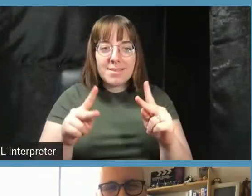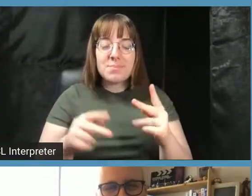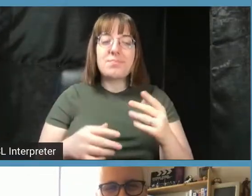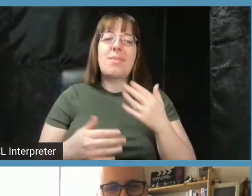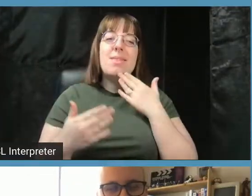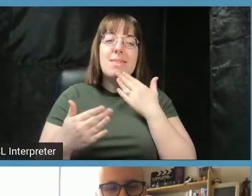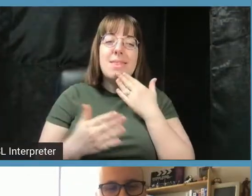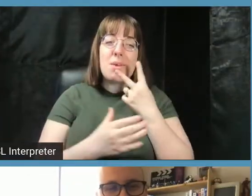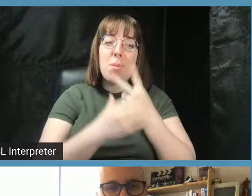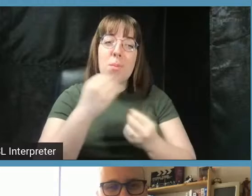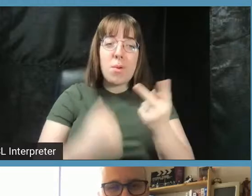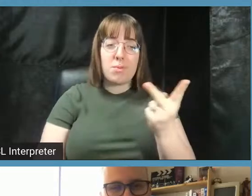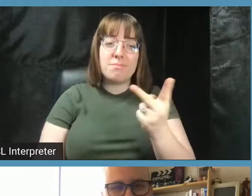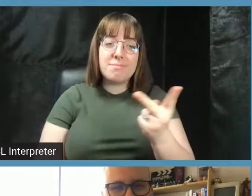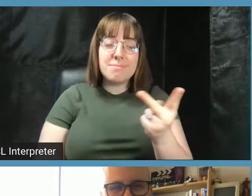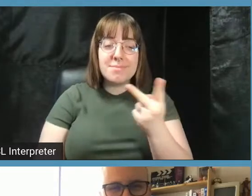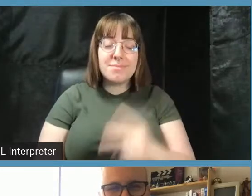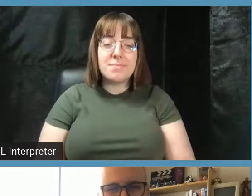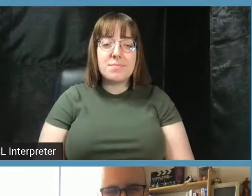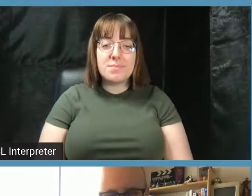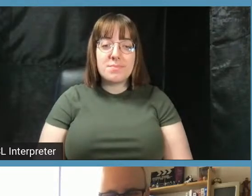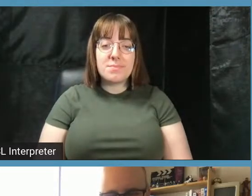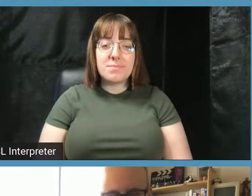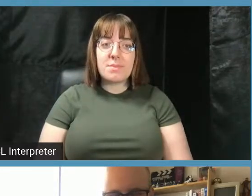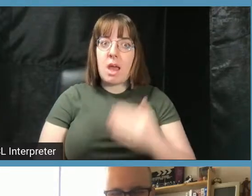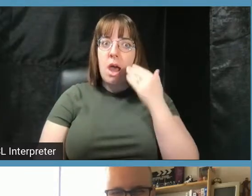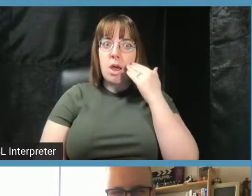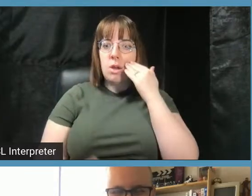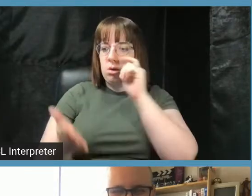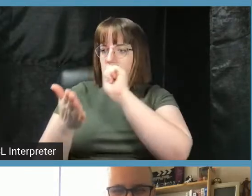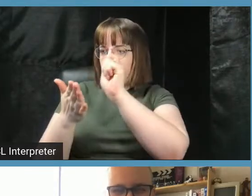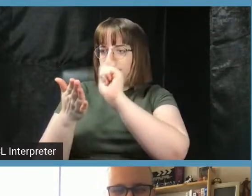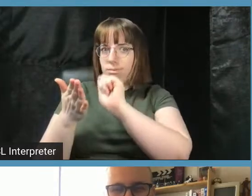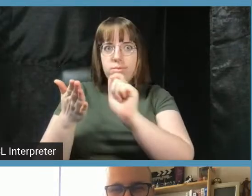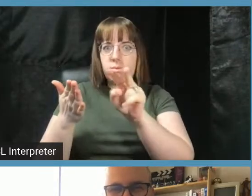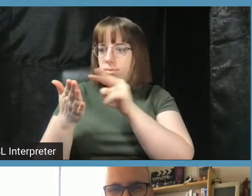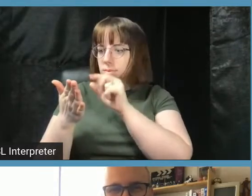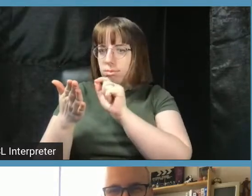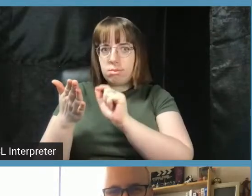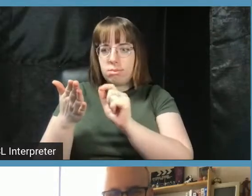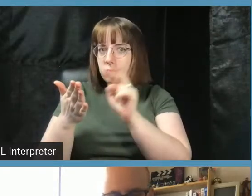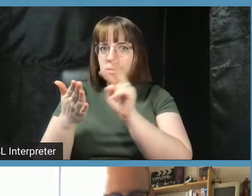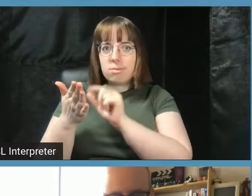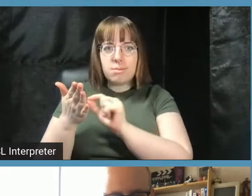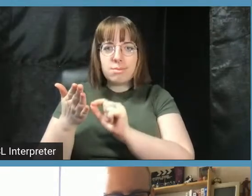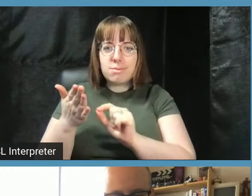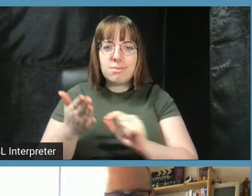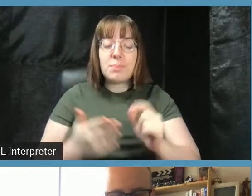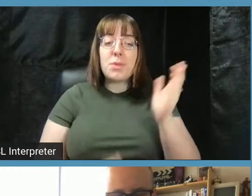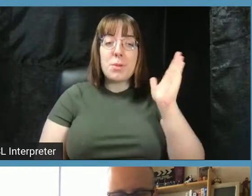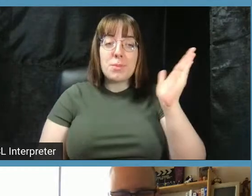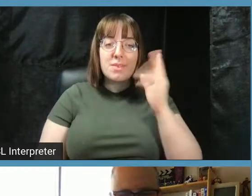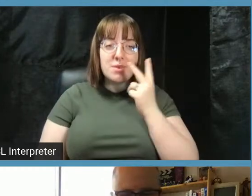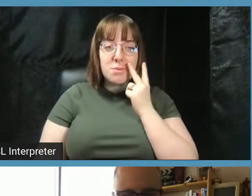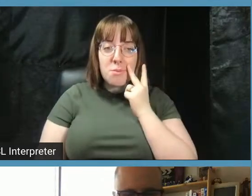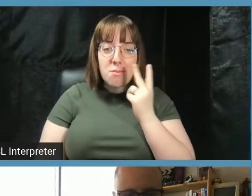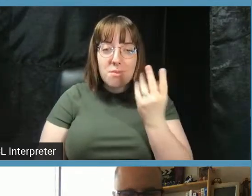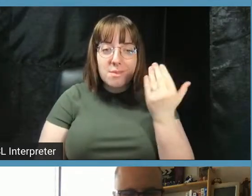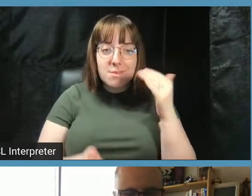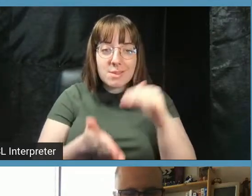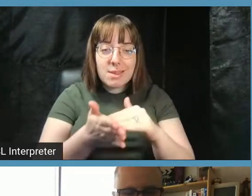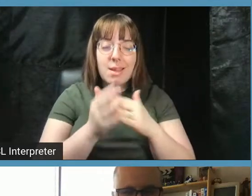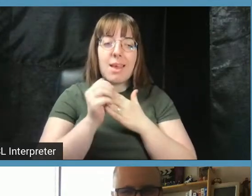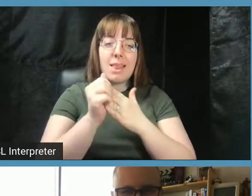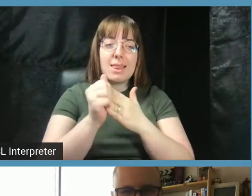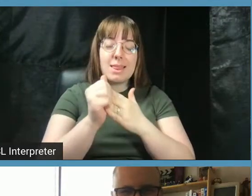Thank you both for that. I know that I was taking many notes and will be watching this presentation again, just as a leader of an association